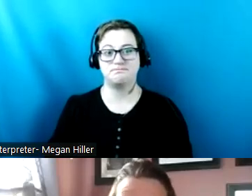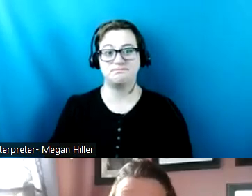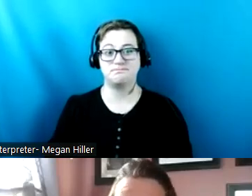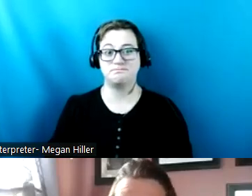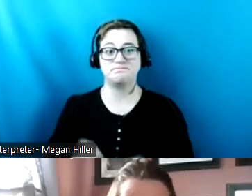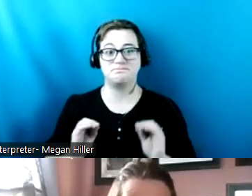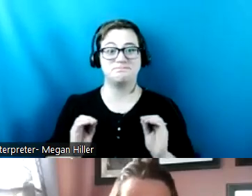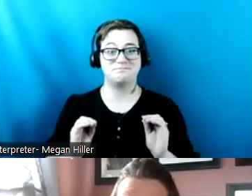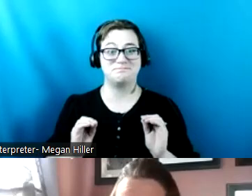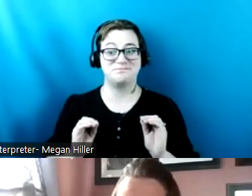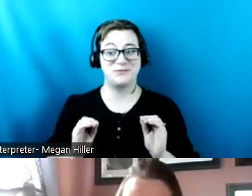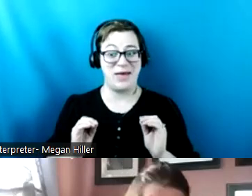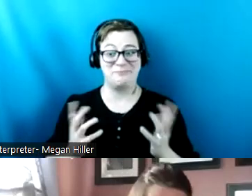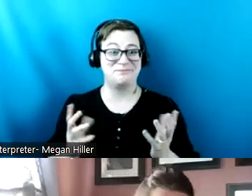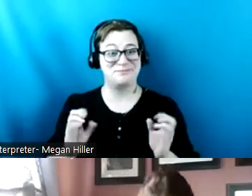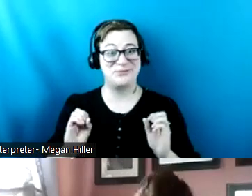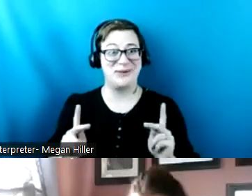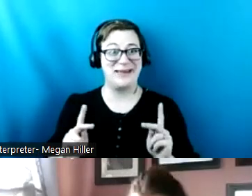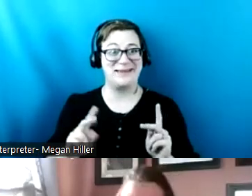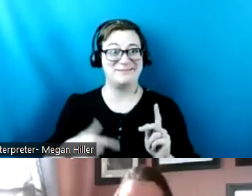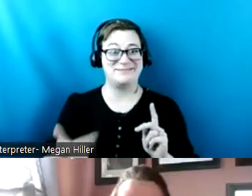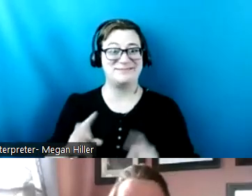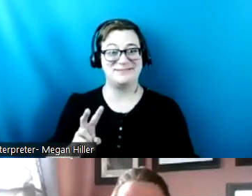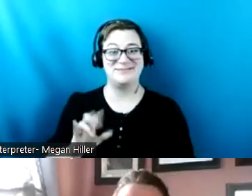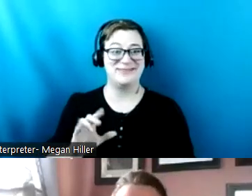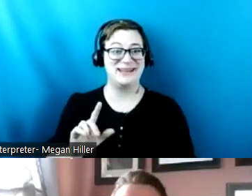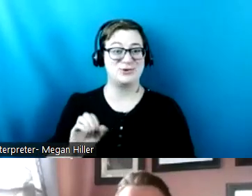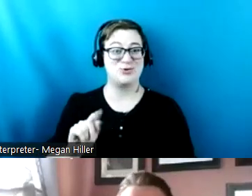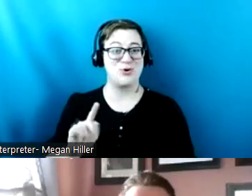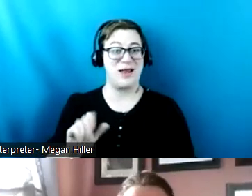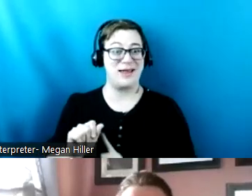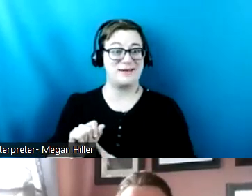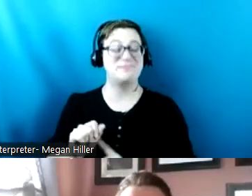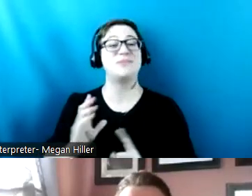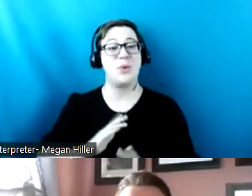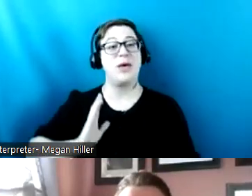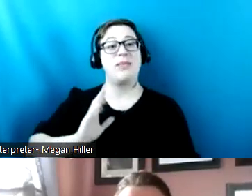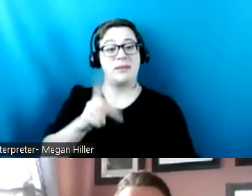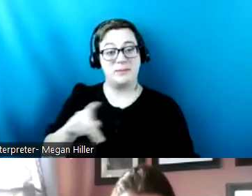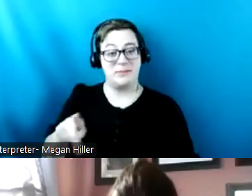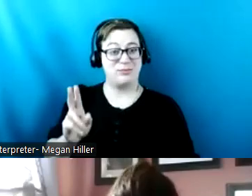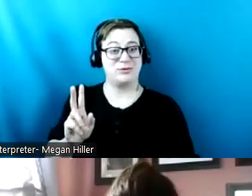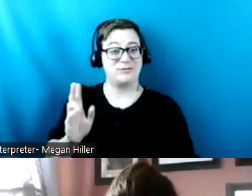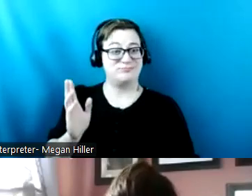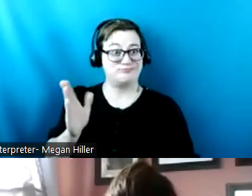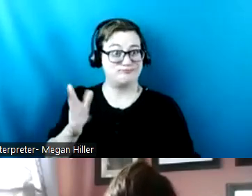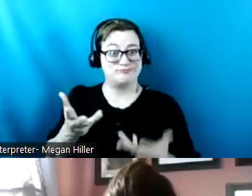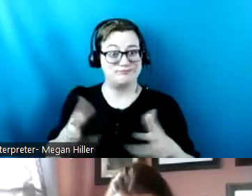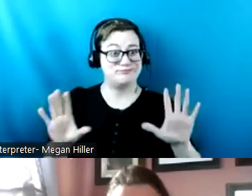Book closed. Back to Victoria. I was going to say, as you may have noticed, we've concluded our presentation. We made it through all of